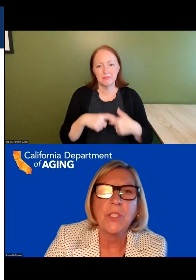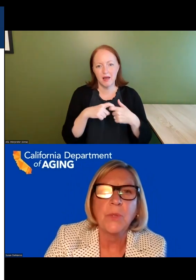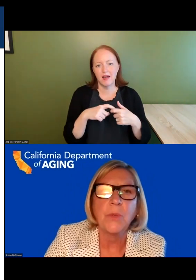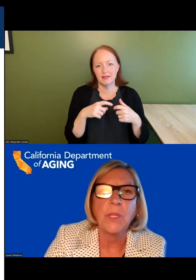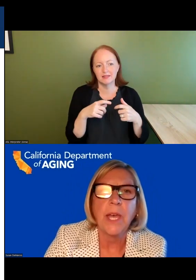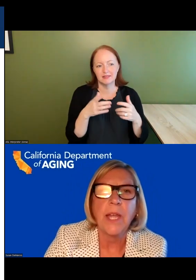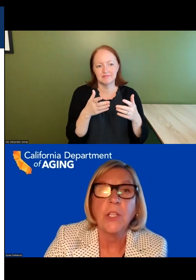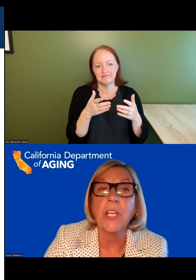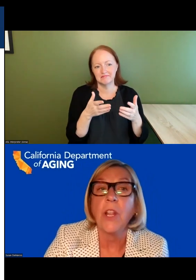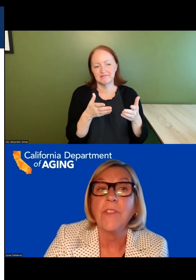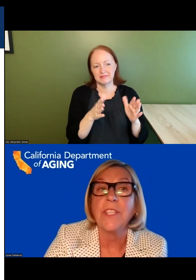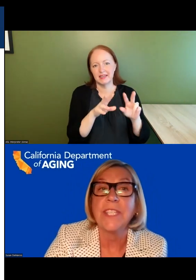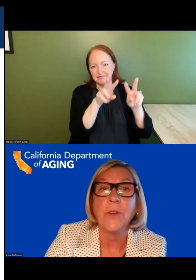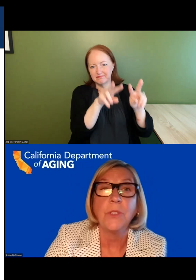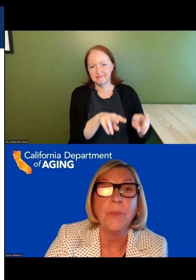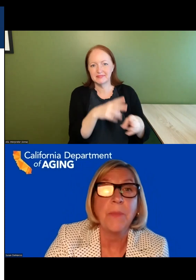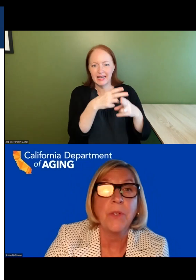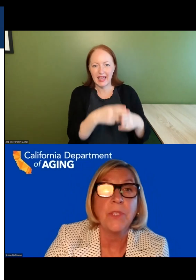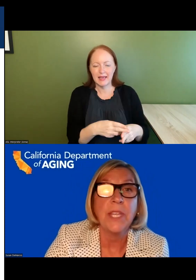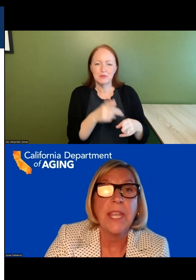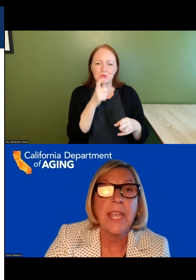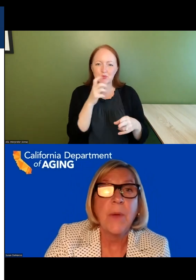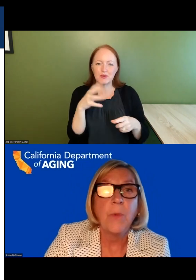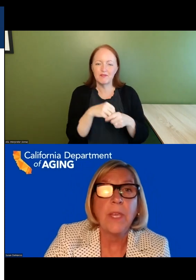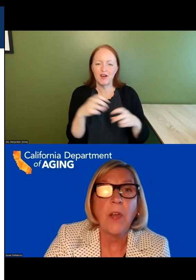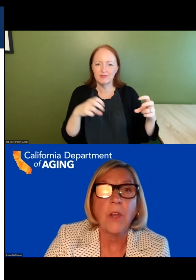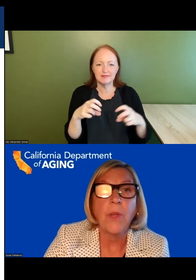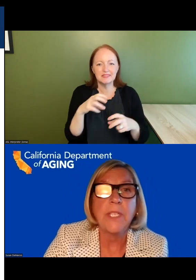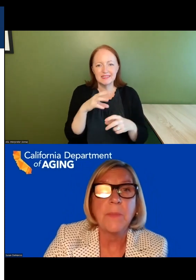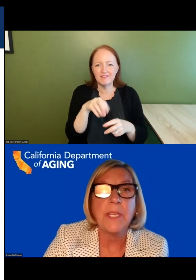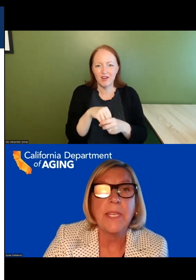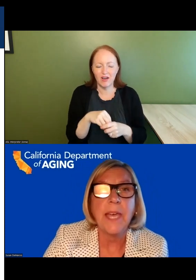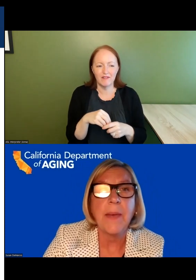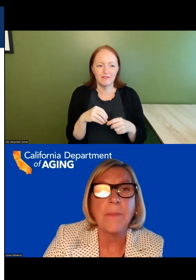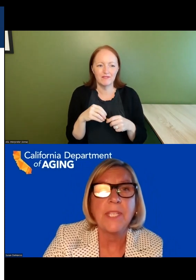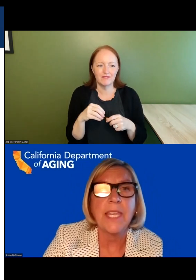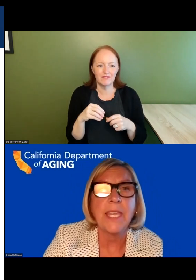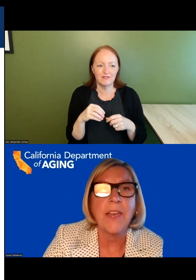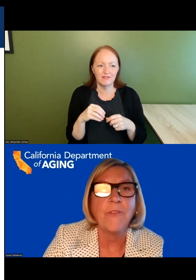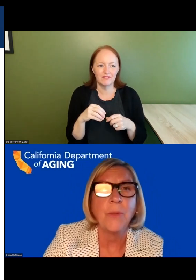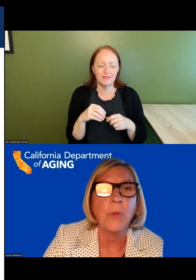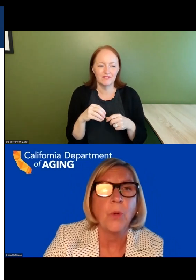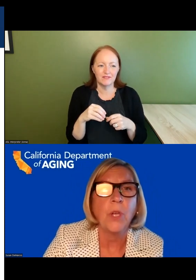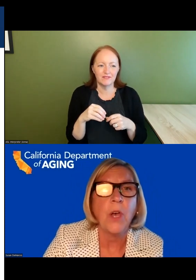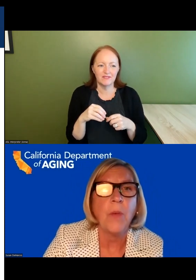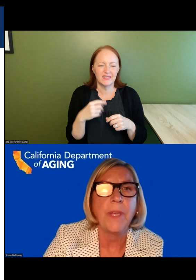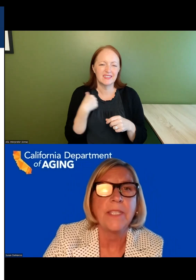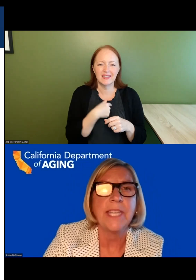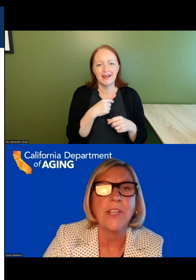moment to look at all of the stakeholder members. We aren't going to be taking a verbal roll